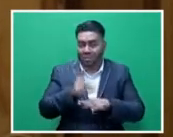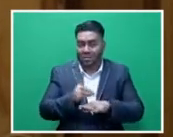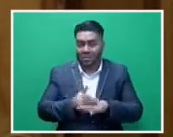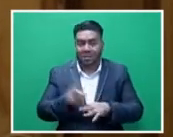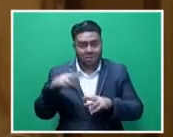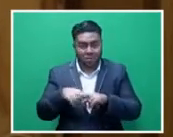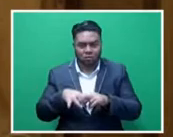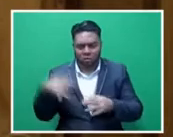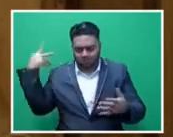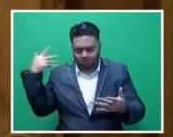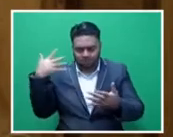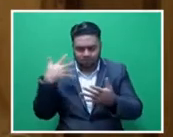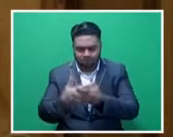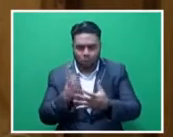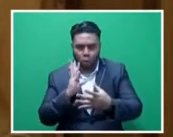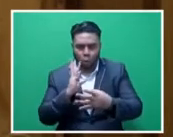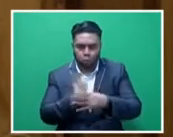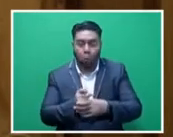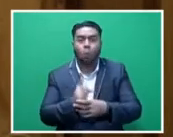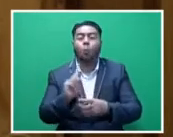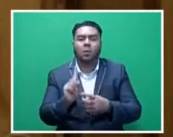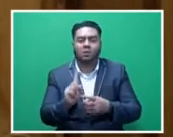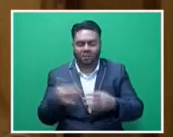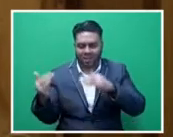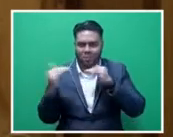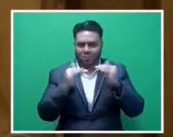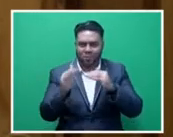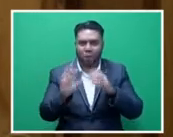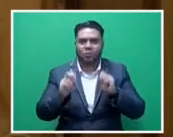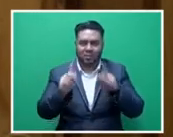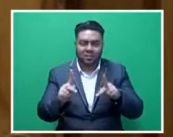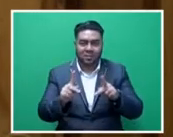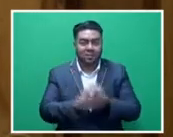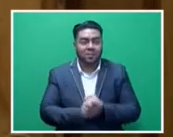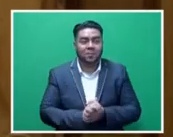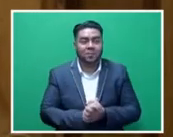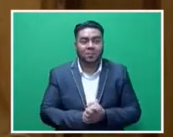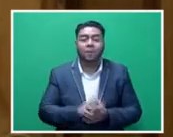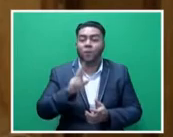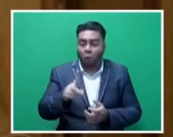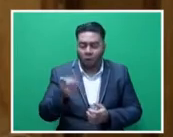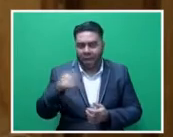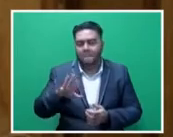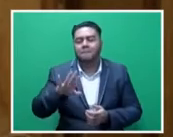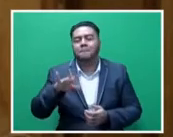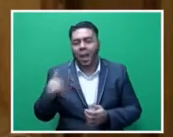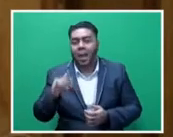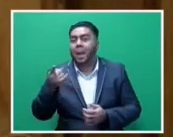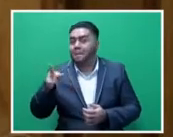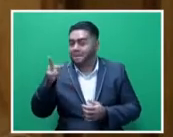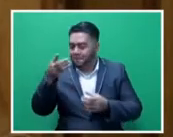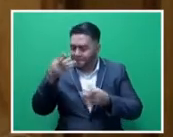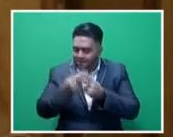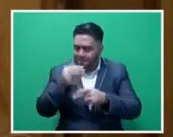the years to achieve the full participation and equalization of opportunities for and by and with persons